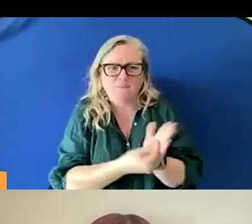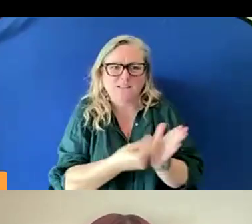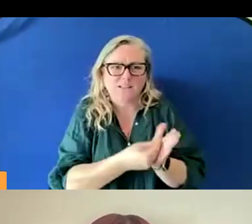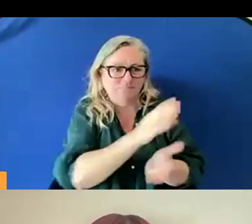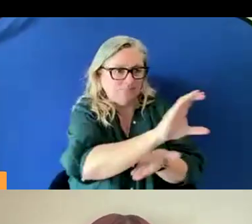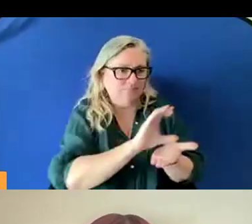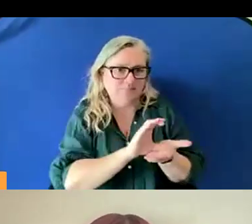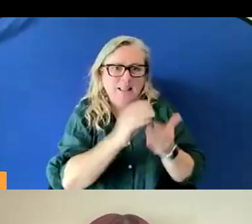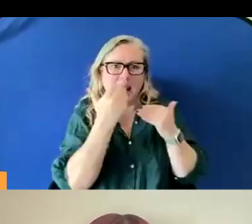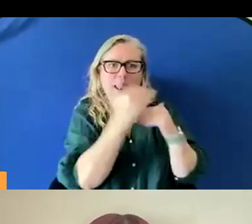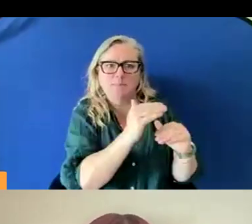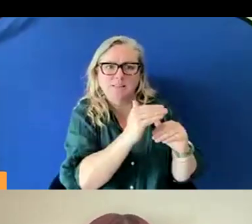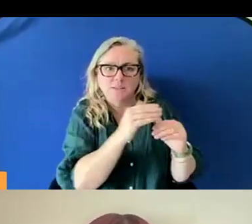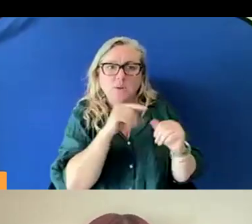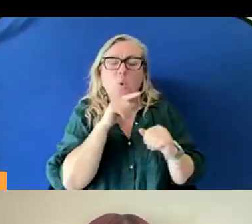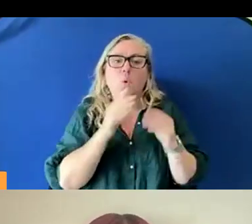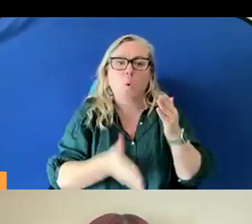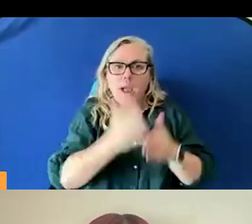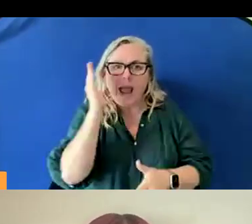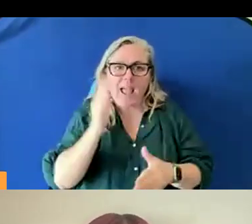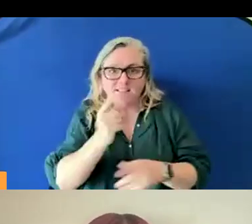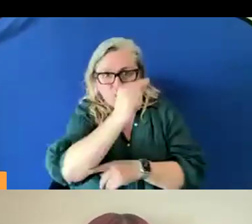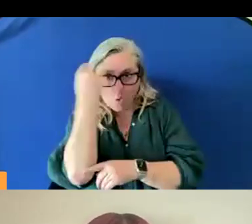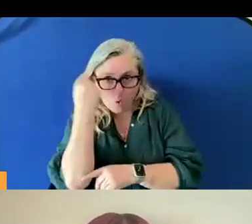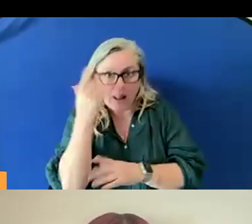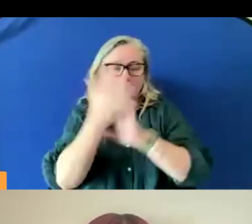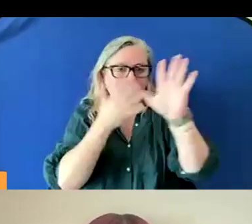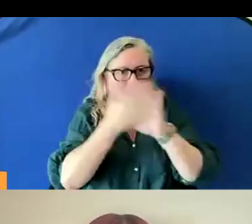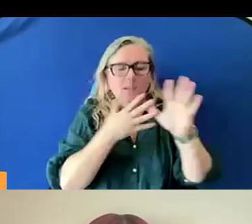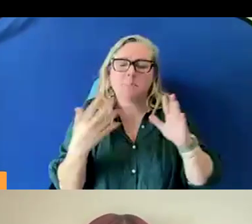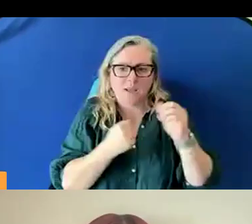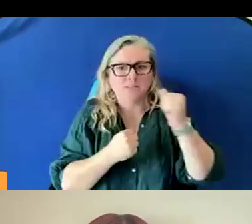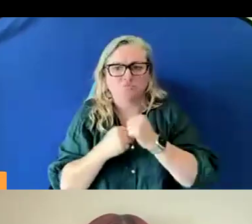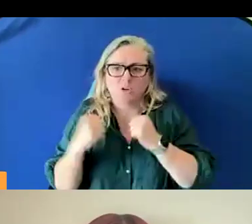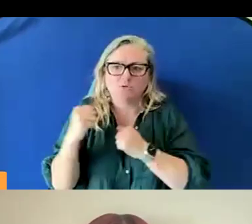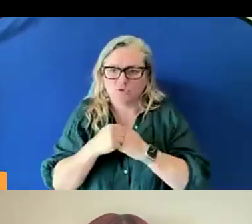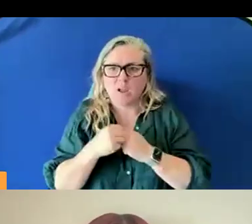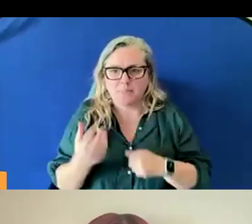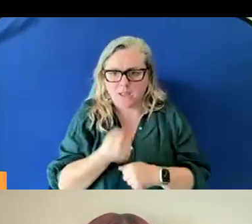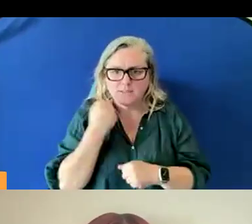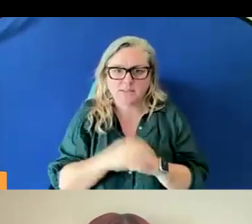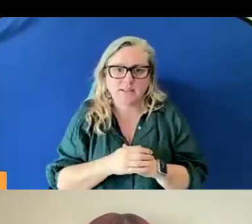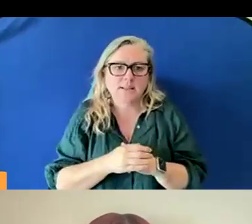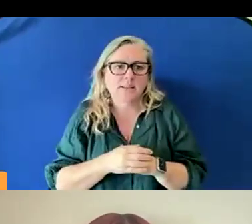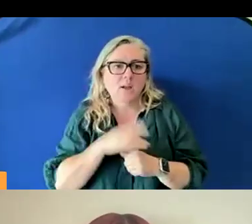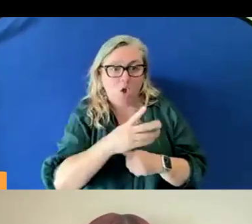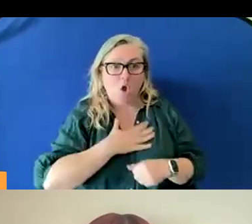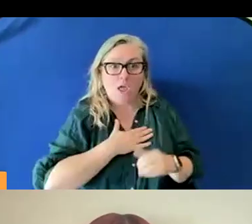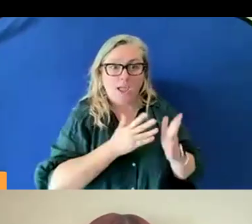or end goals, it's really important to have that structure. And one of the things that I really liked about what Emily just